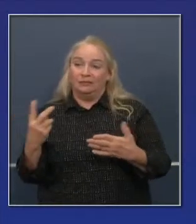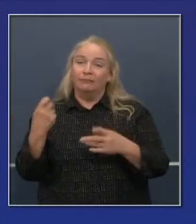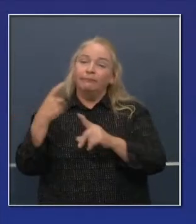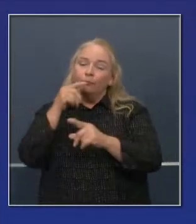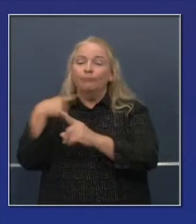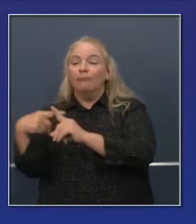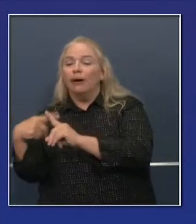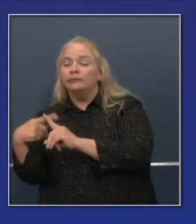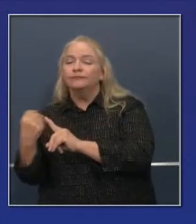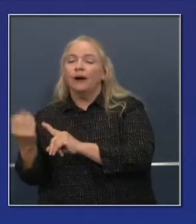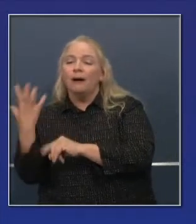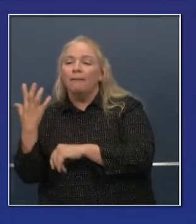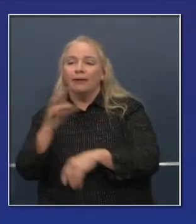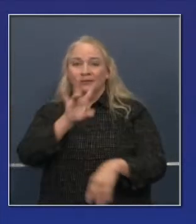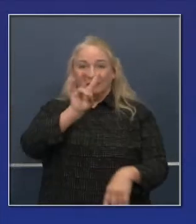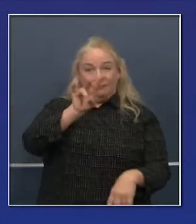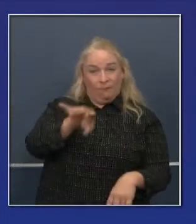California,